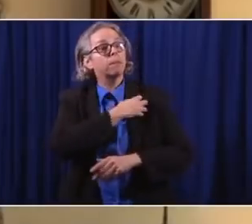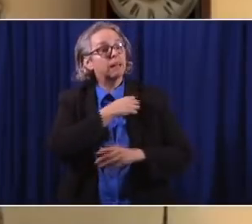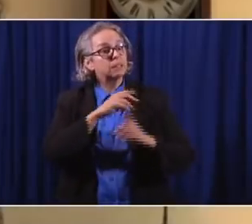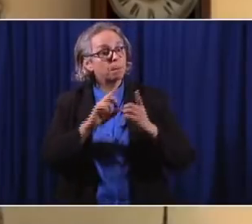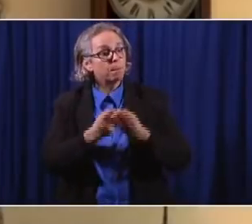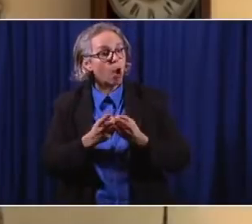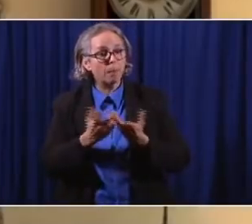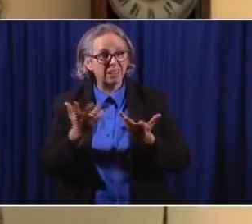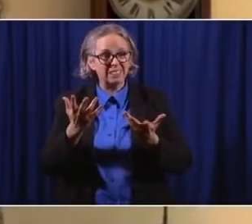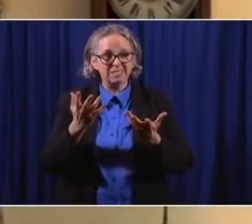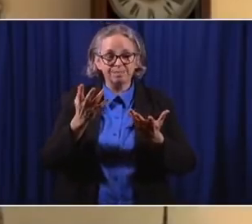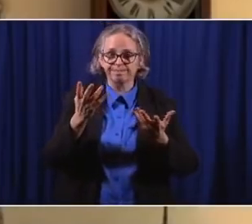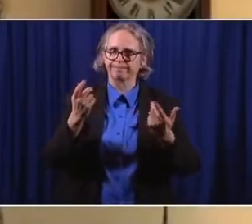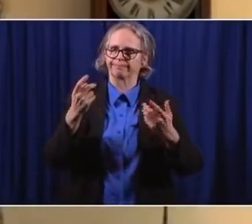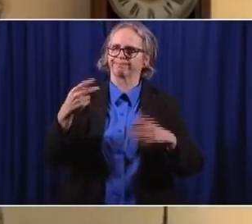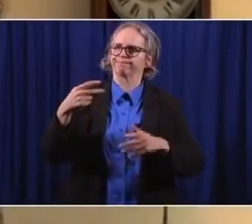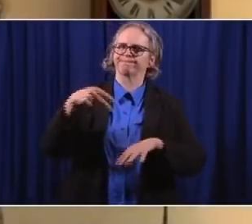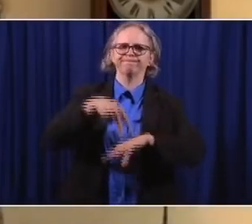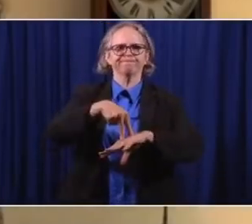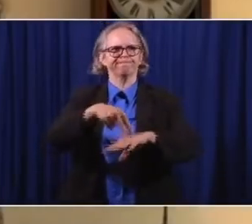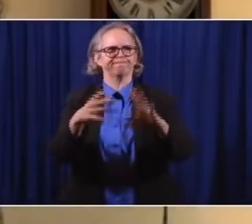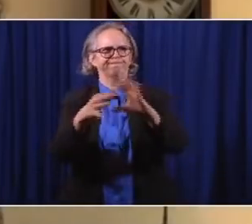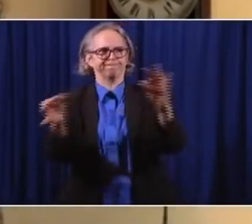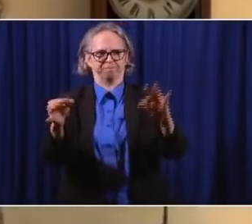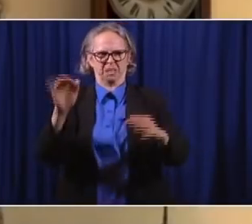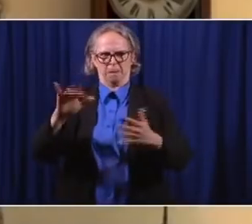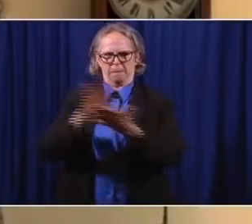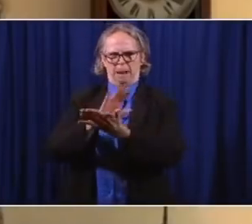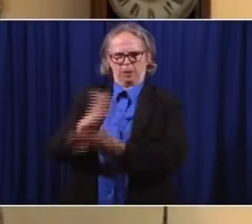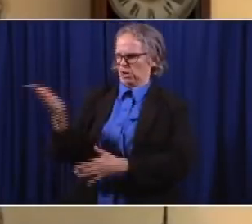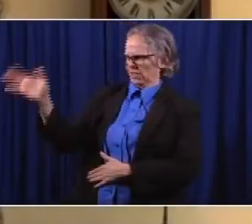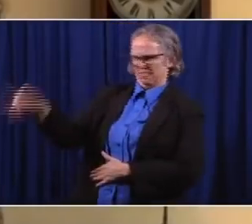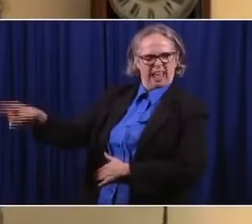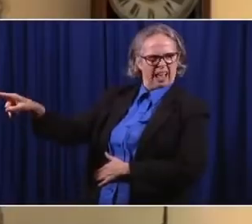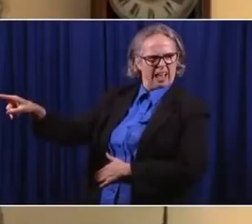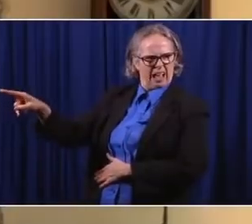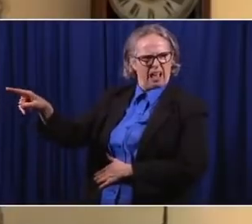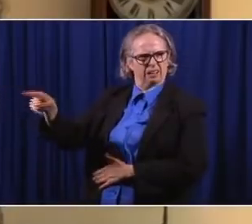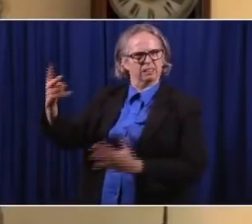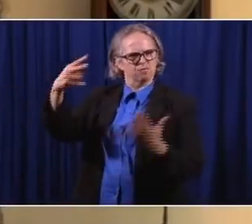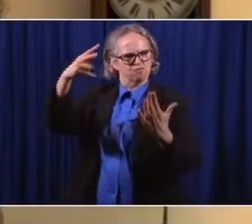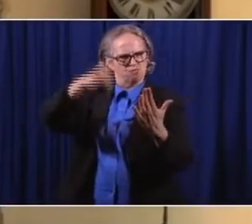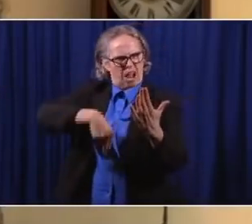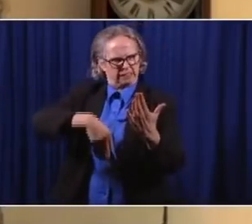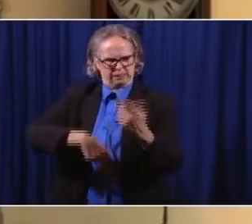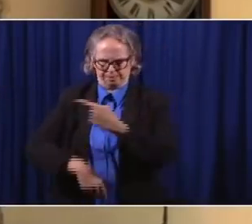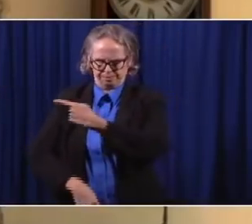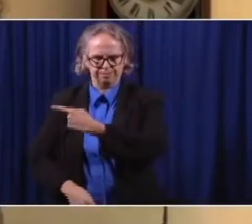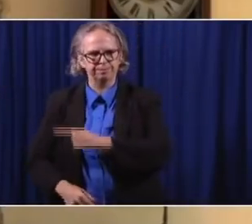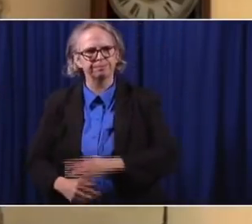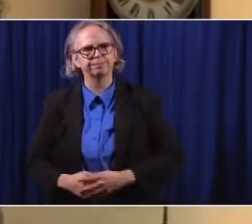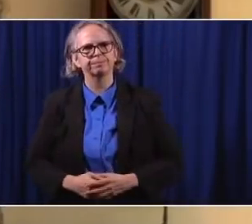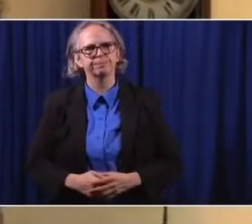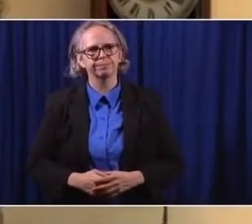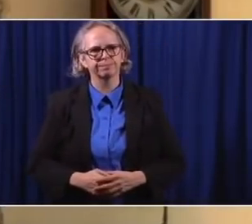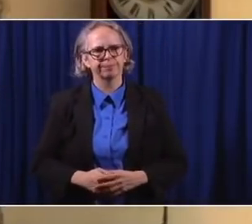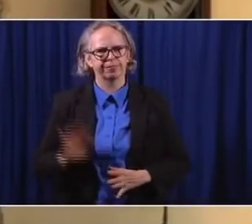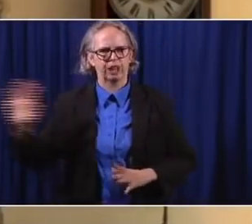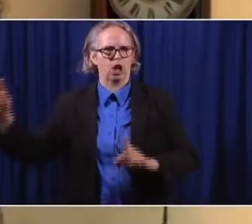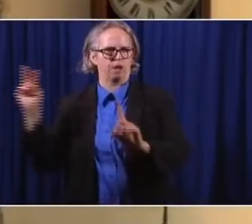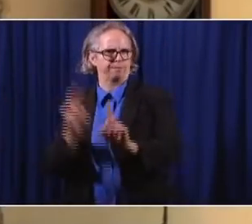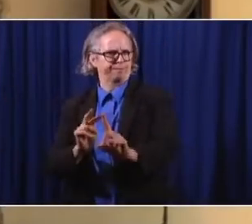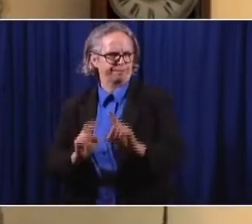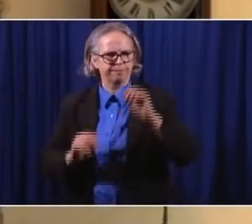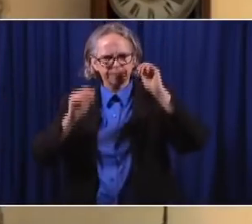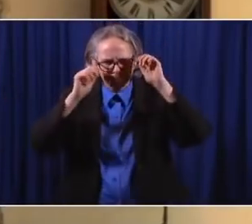statement that I looked at this morning, so anybody can pull this down. This is the police department's report, and they can get